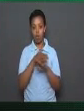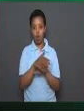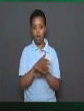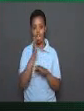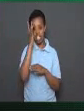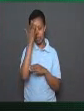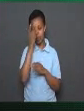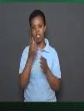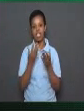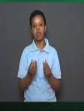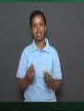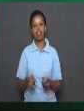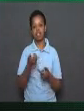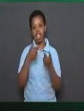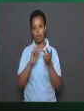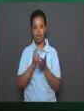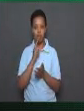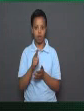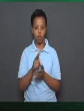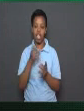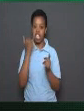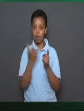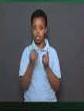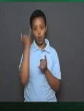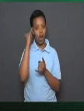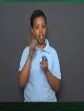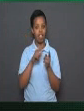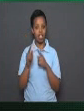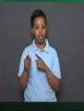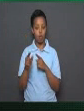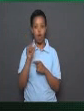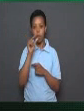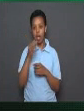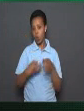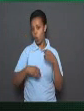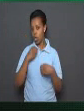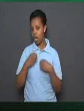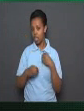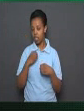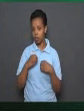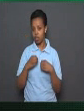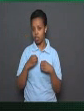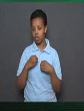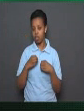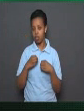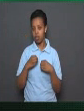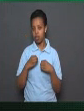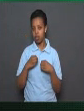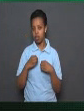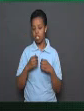develop. The last idea was that microorganisms should be able to